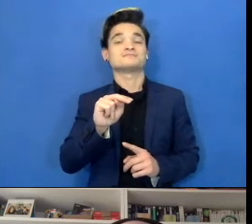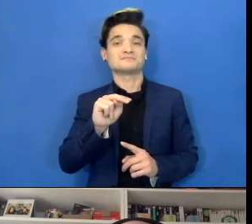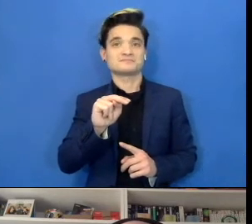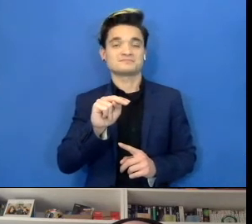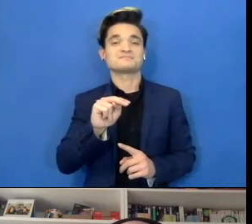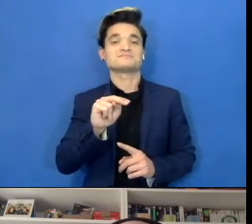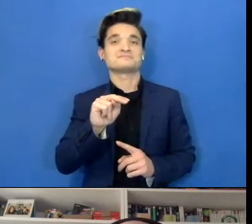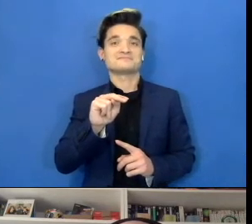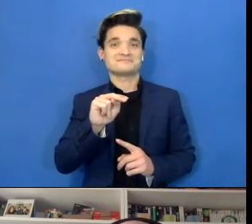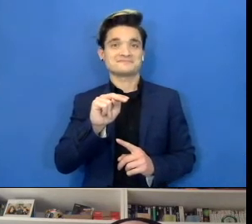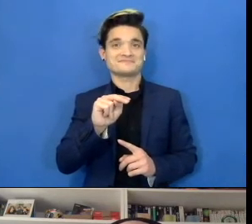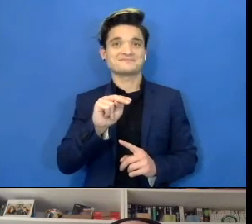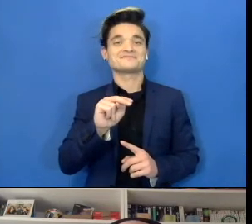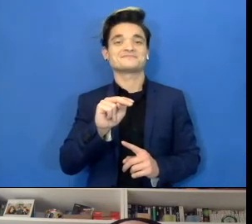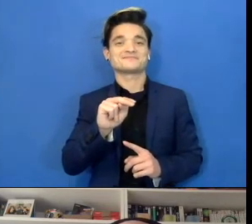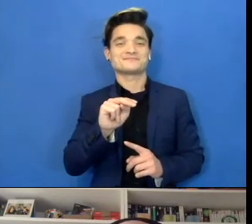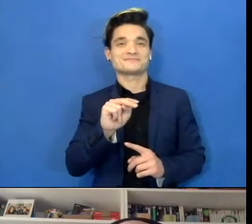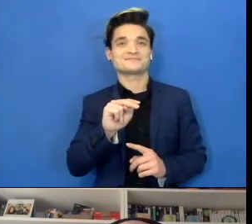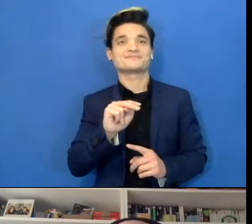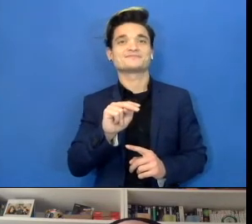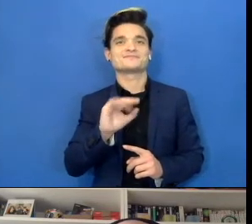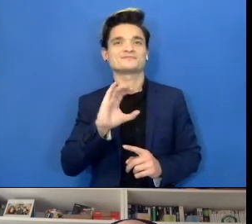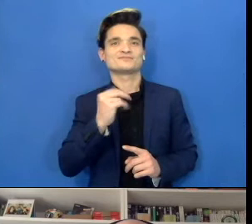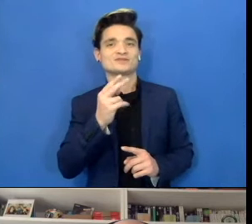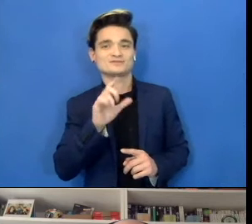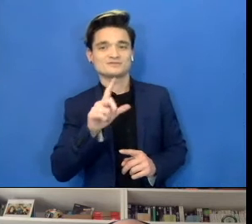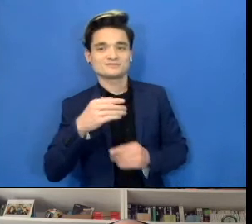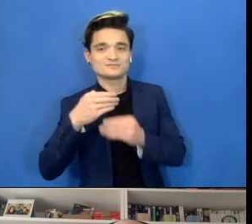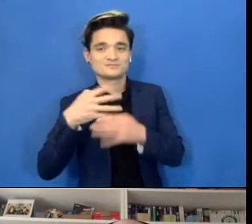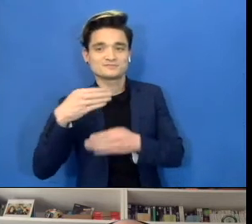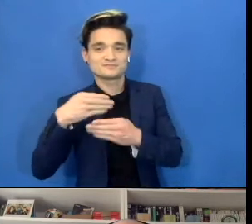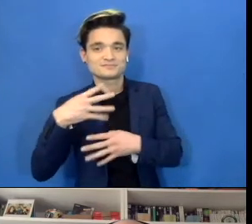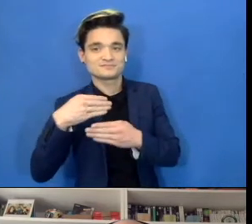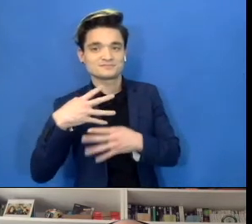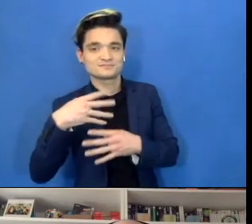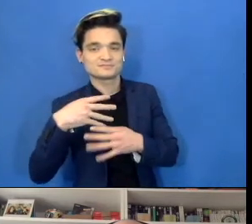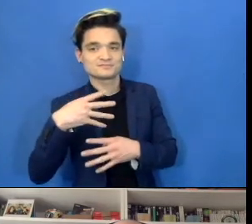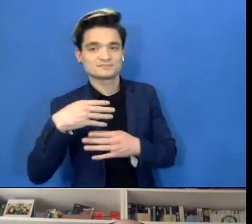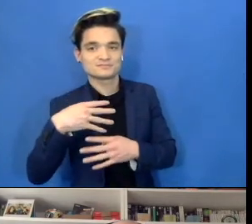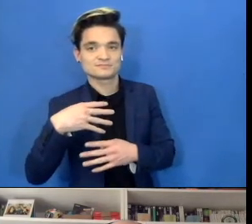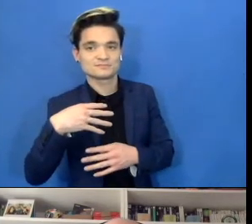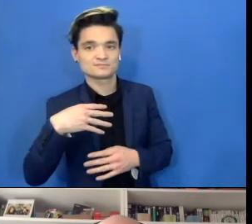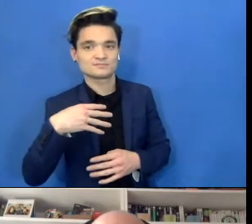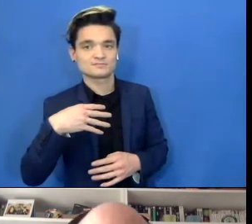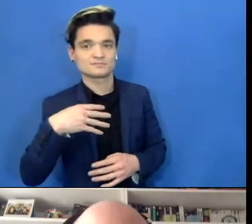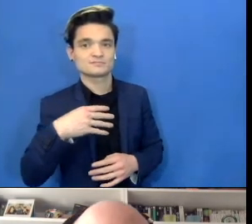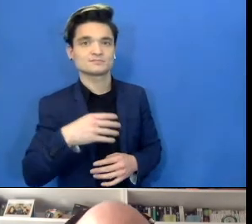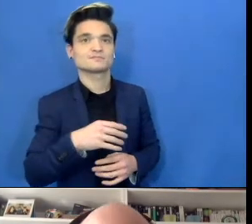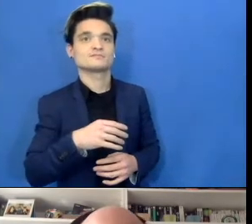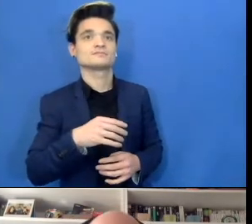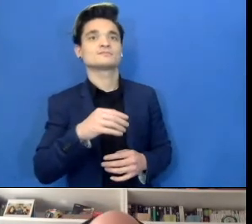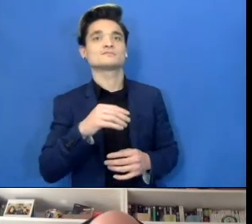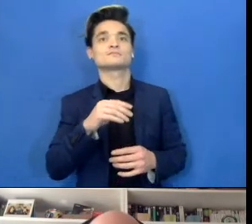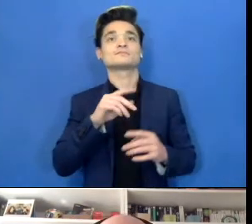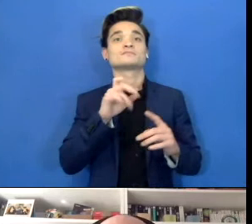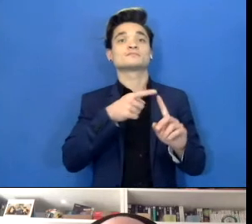Can I put that in the chat straight away? I just did. I just put the link to buy it on Amazon. Oh, brilliant. Wow, that's fast. Yeah. Great. So that's